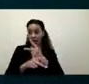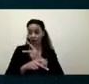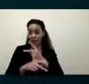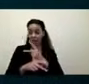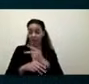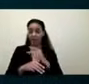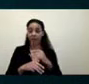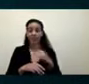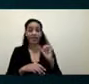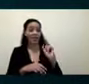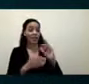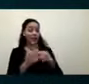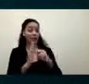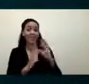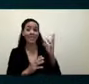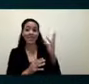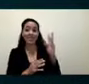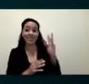year.